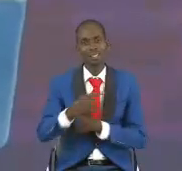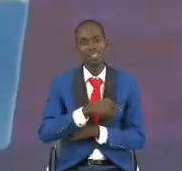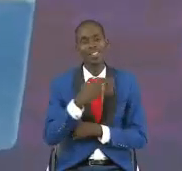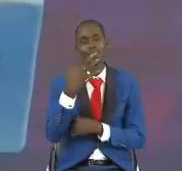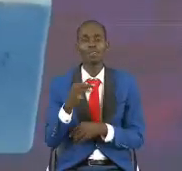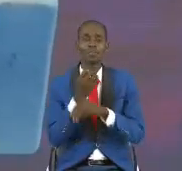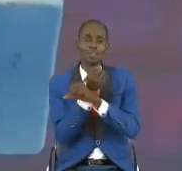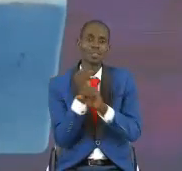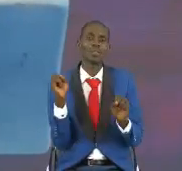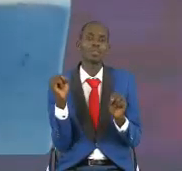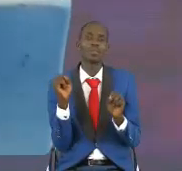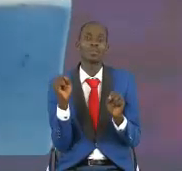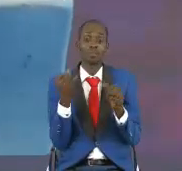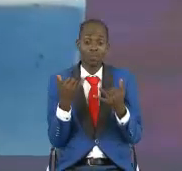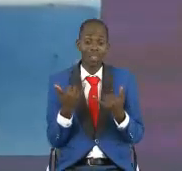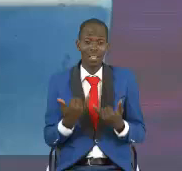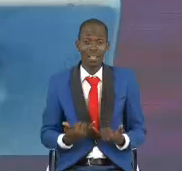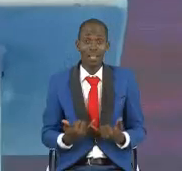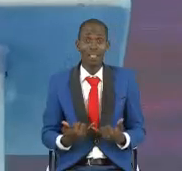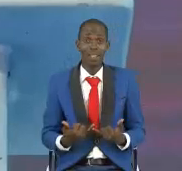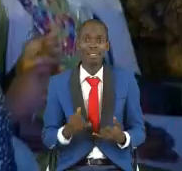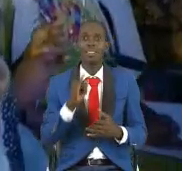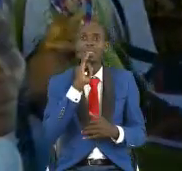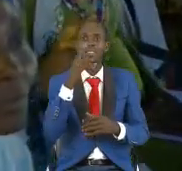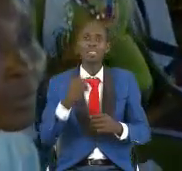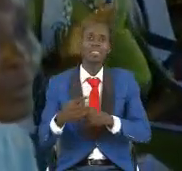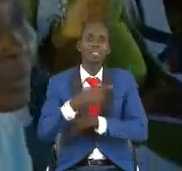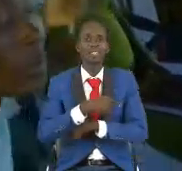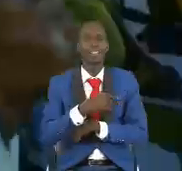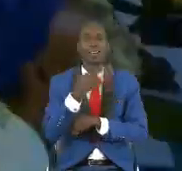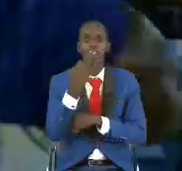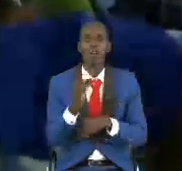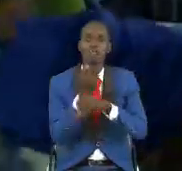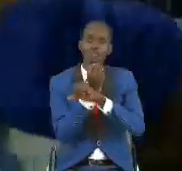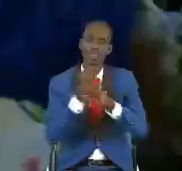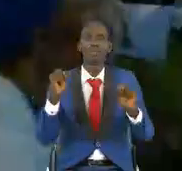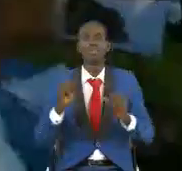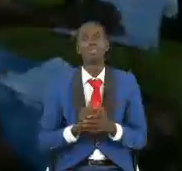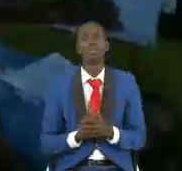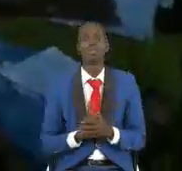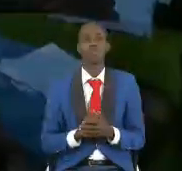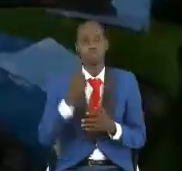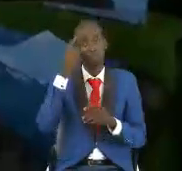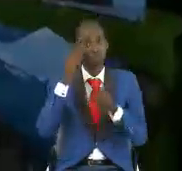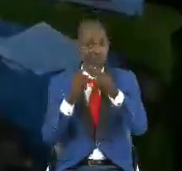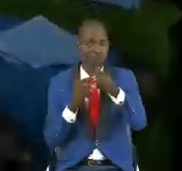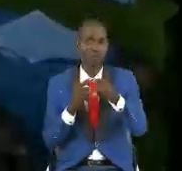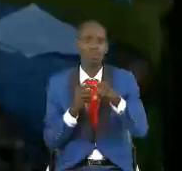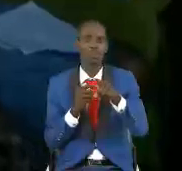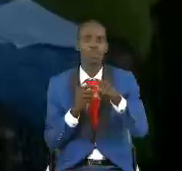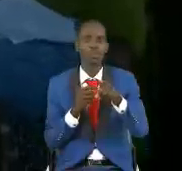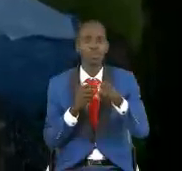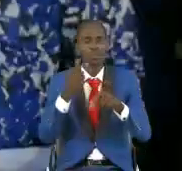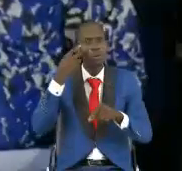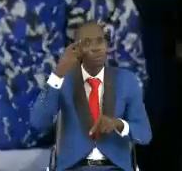salvation. Now is the day of salvation for you. I said